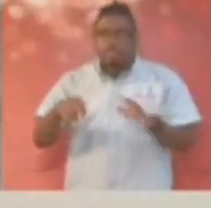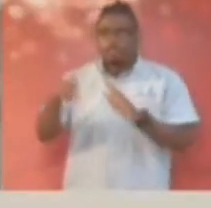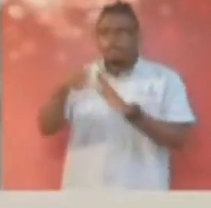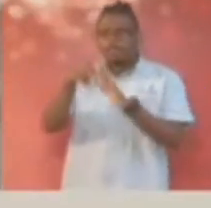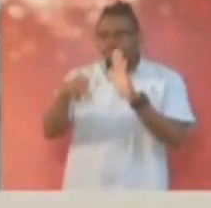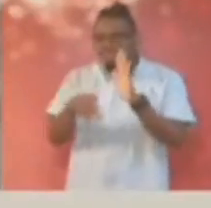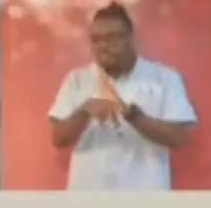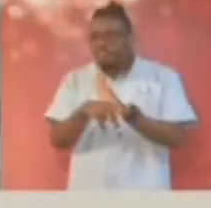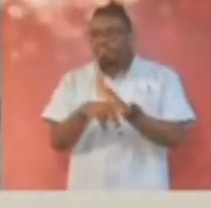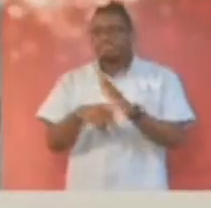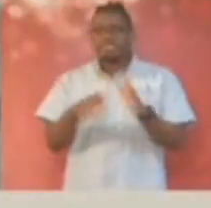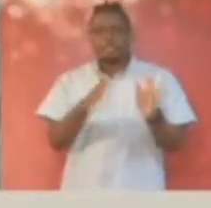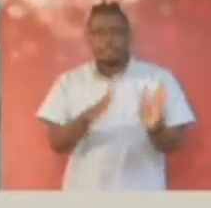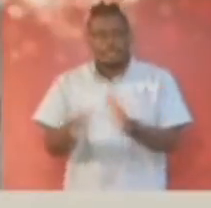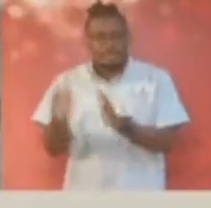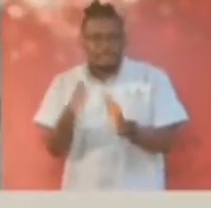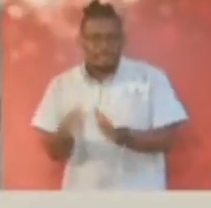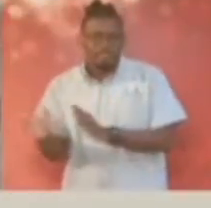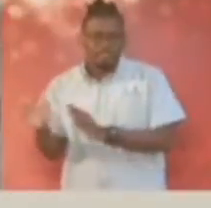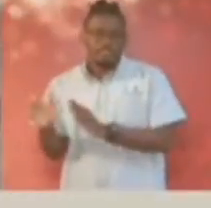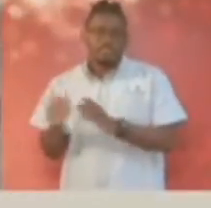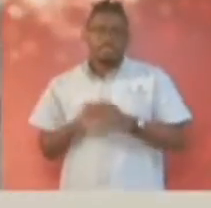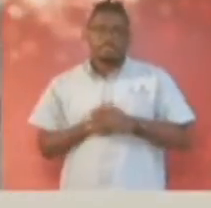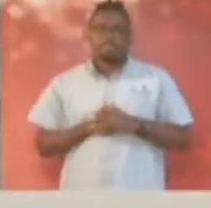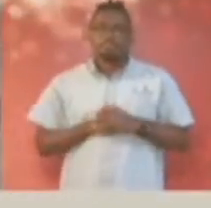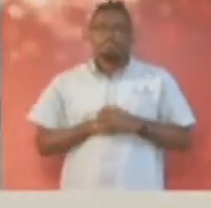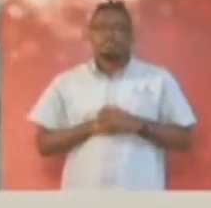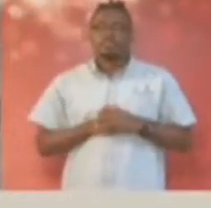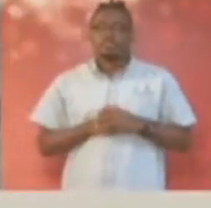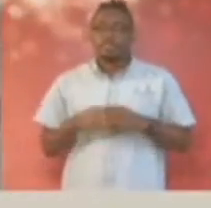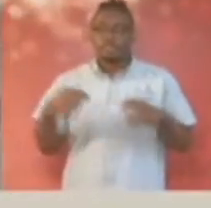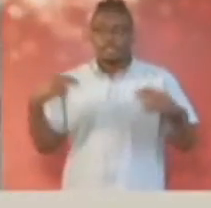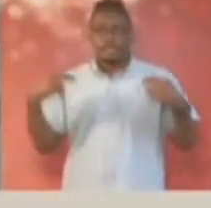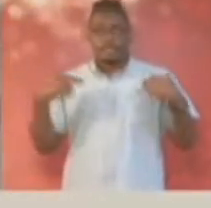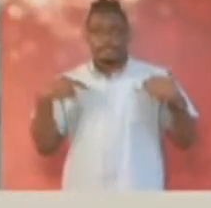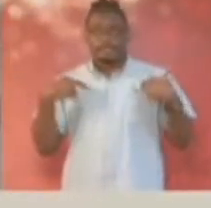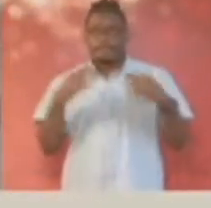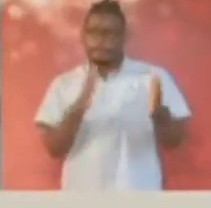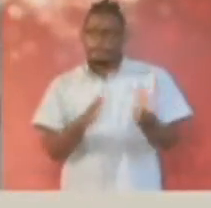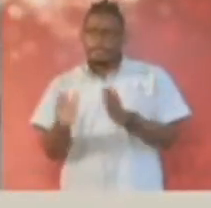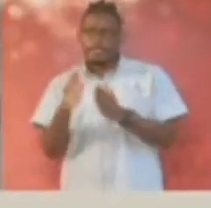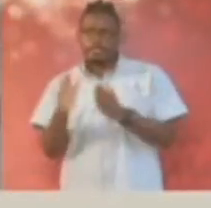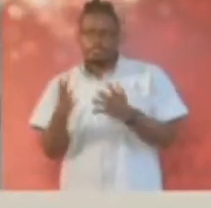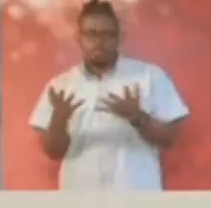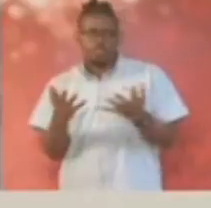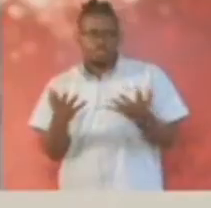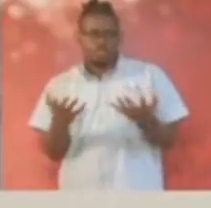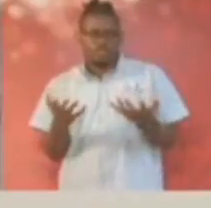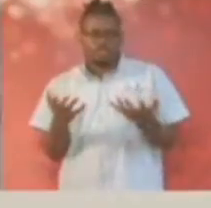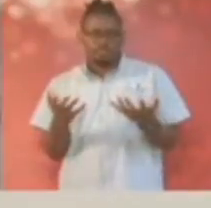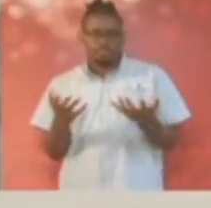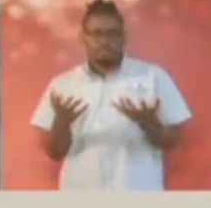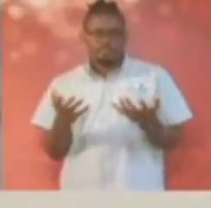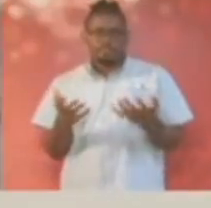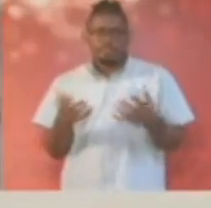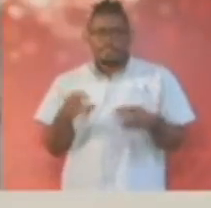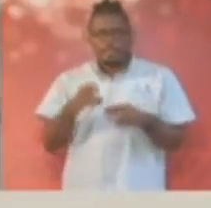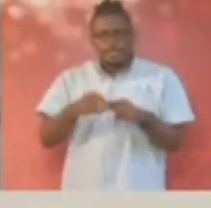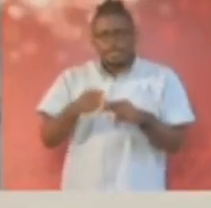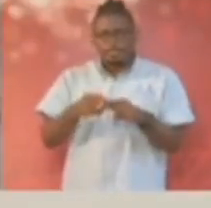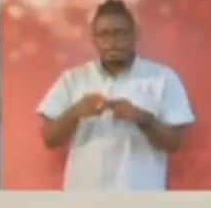an approach that we have adopted with dealing with diabetes, which we refer to as the life course